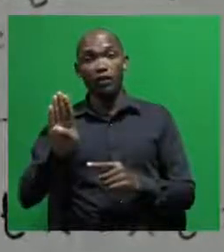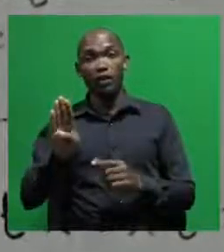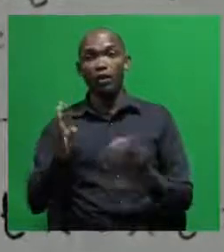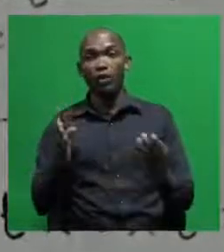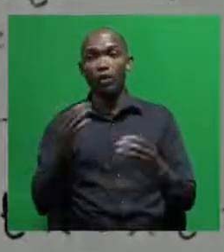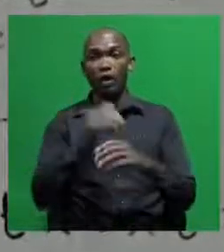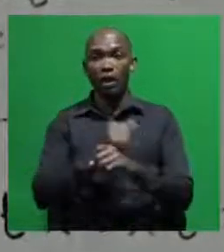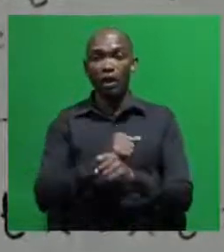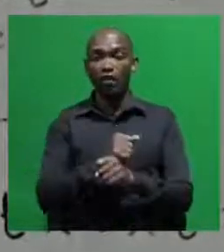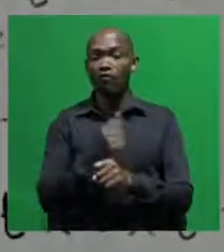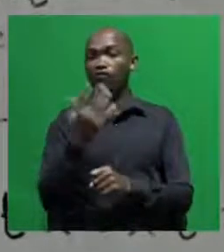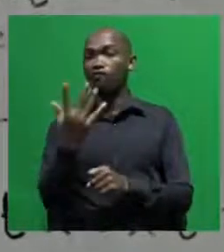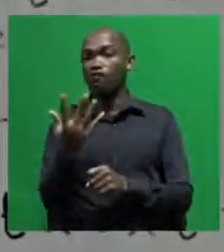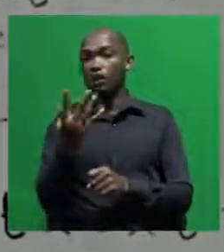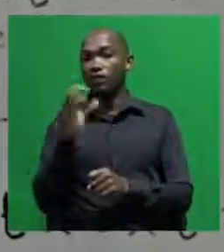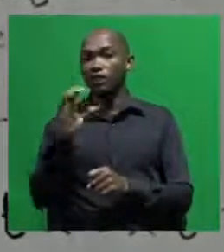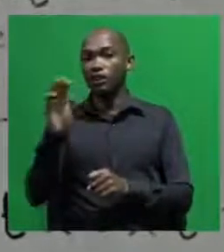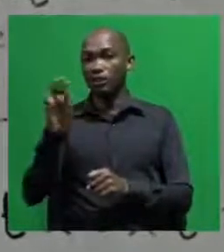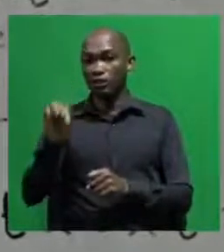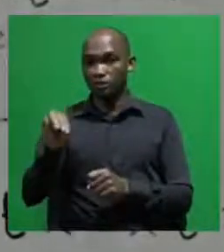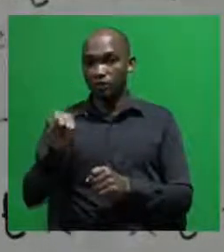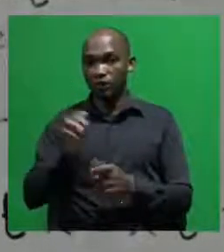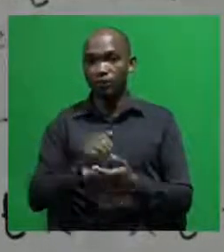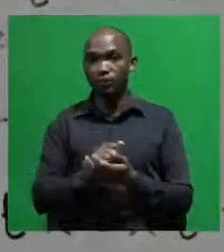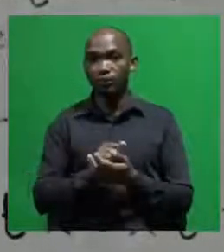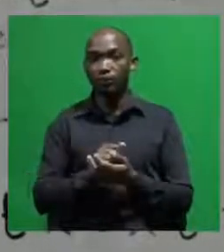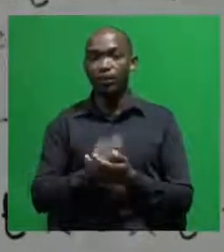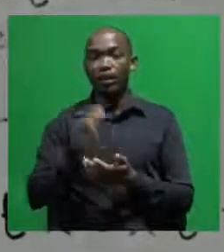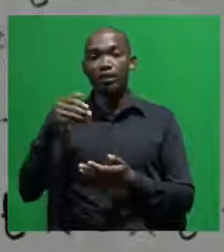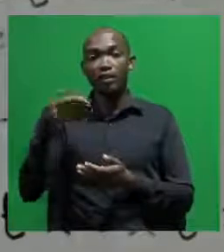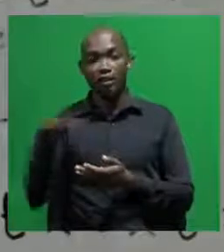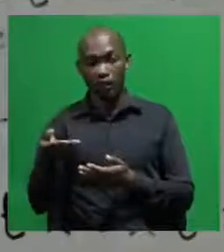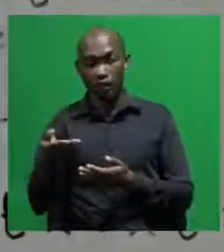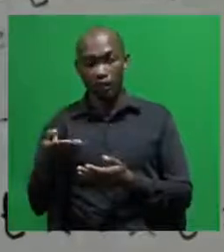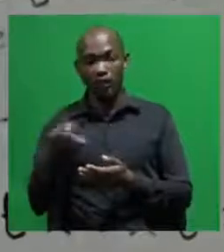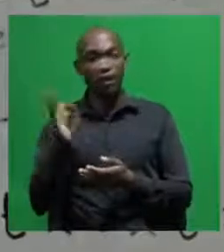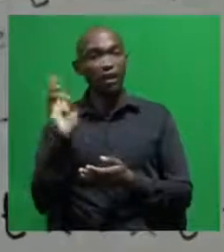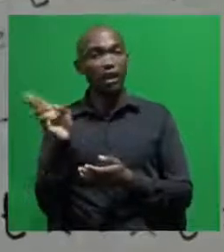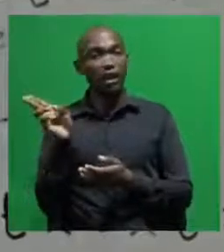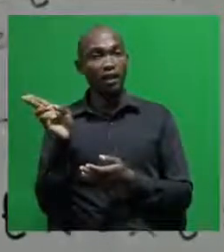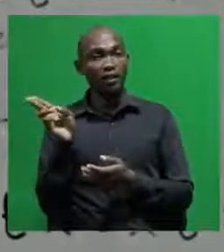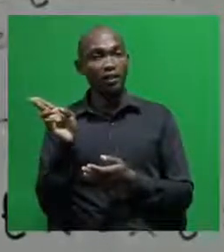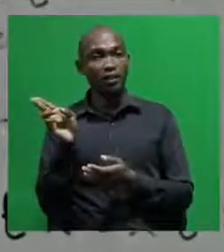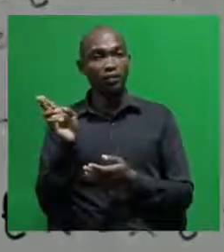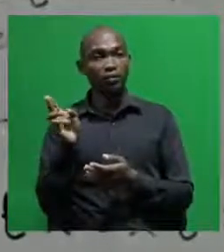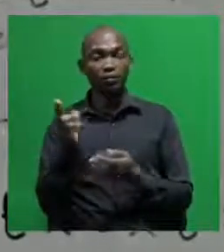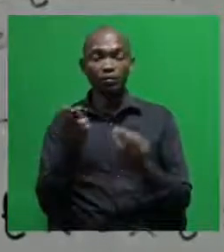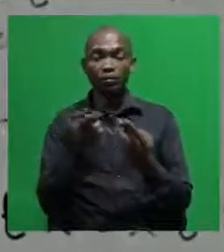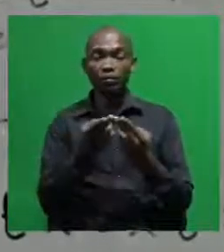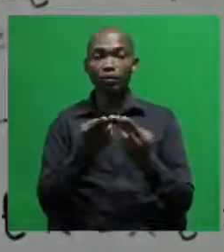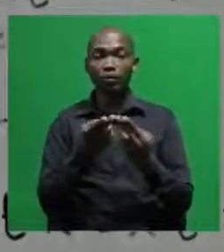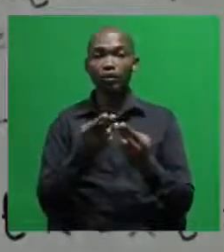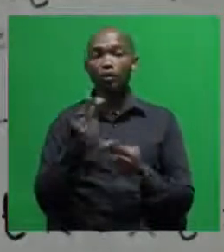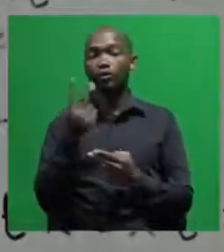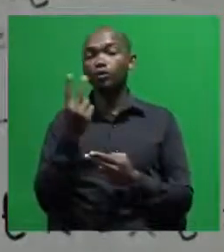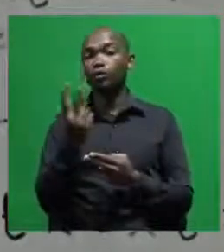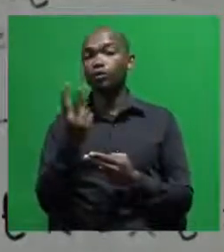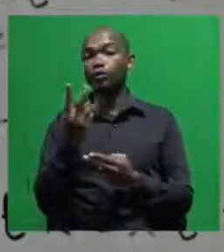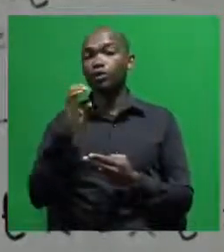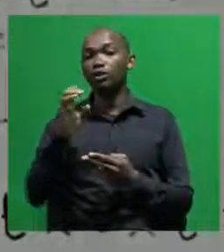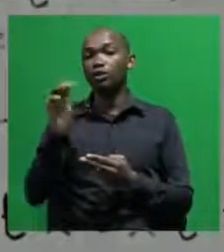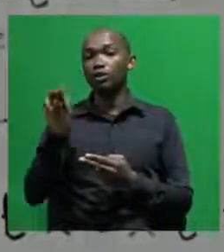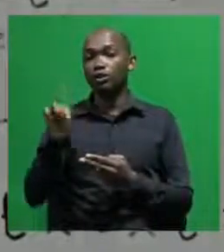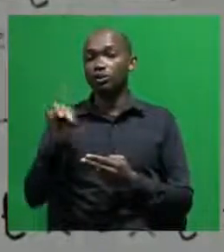centimeter times, then the breadth is equal to 5 centimeter,